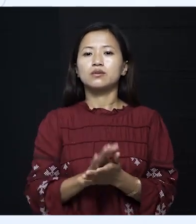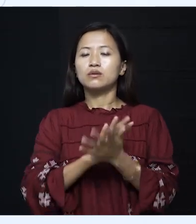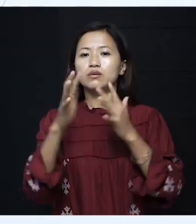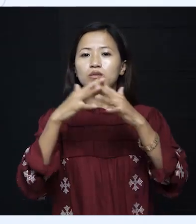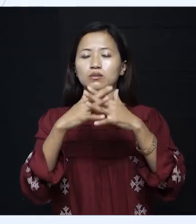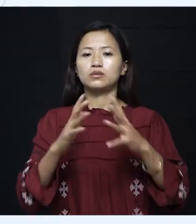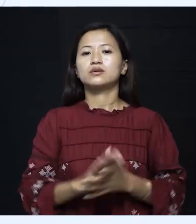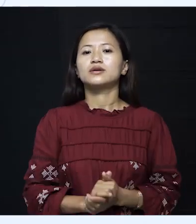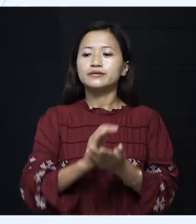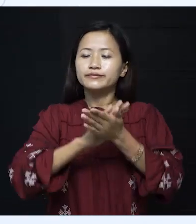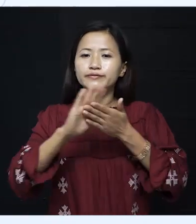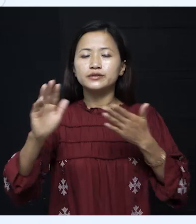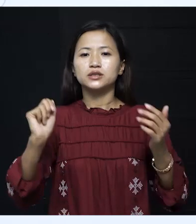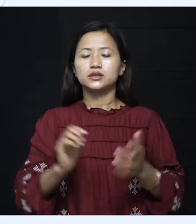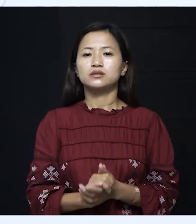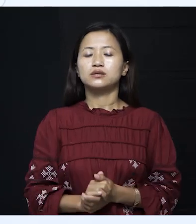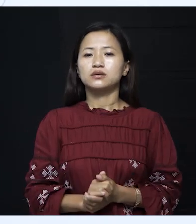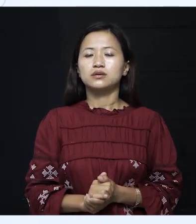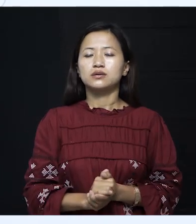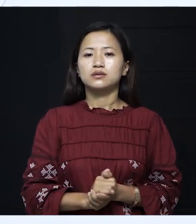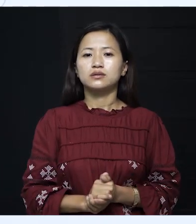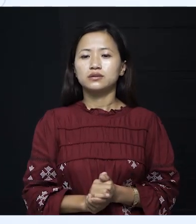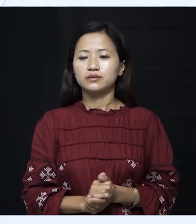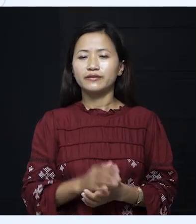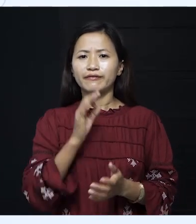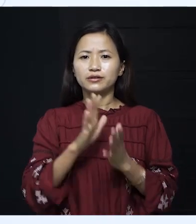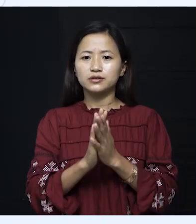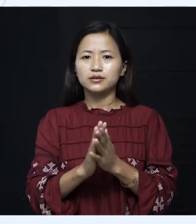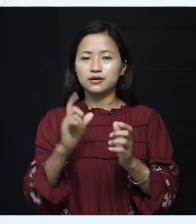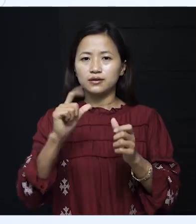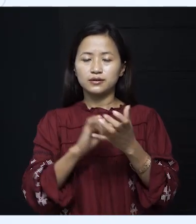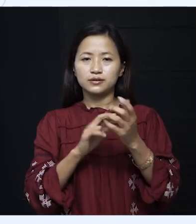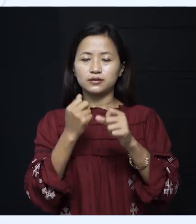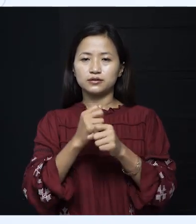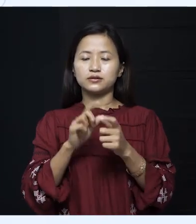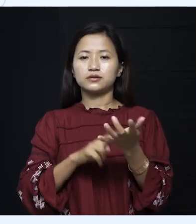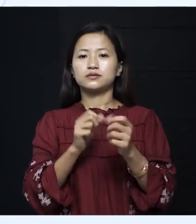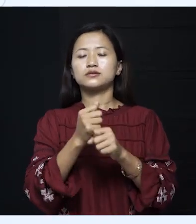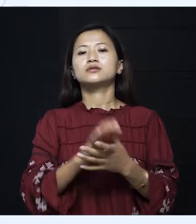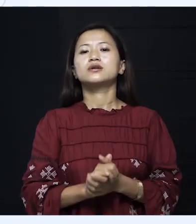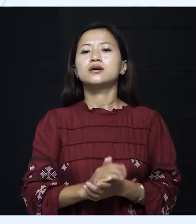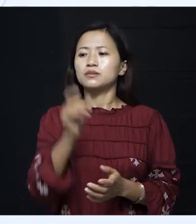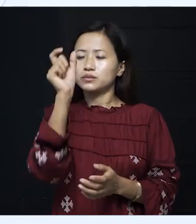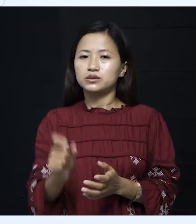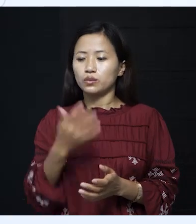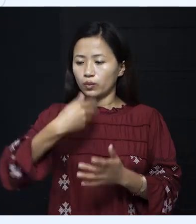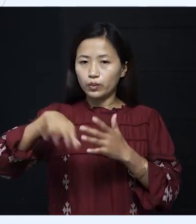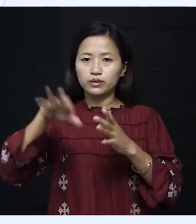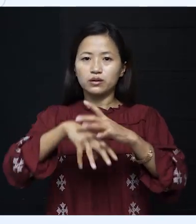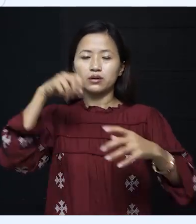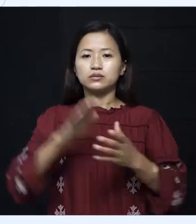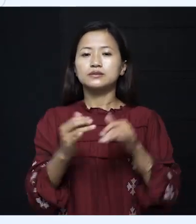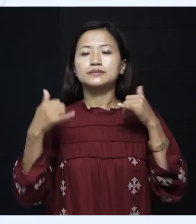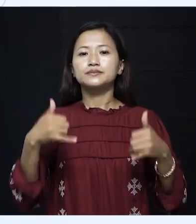homework was finished, and also the fact that it is linking up to the action that the person went out to play. So